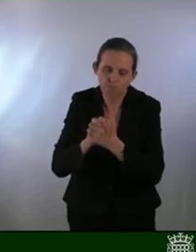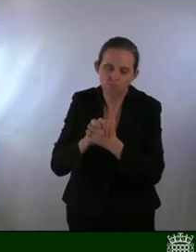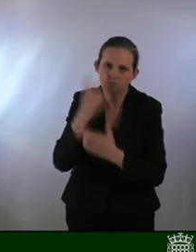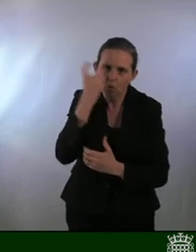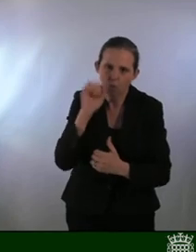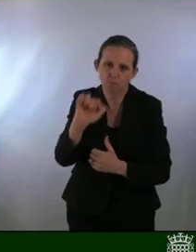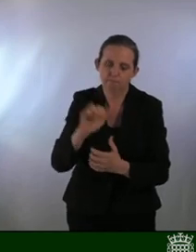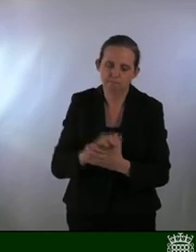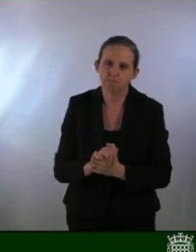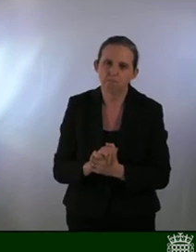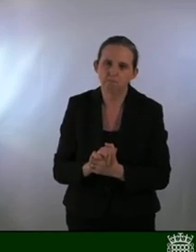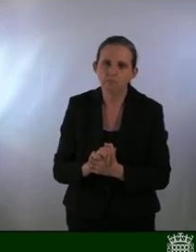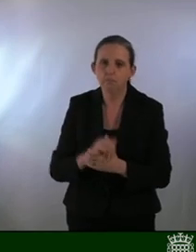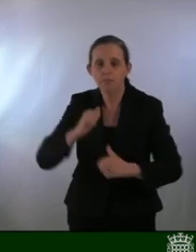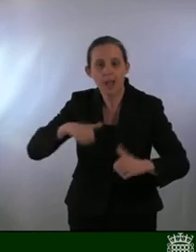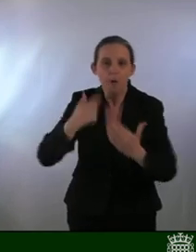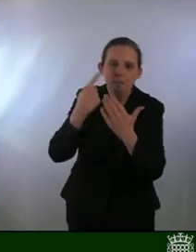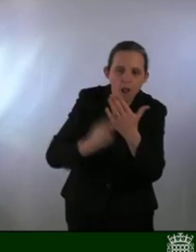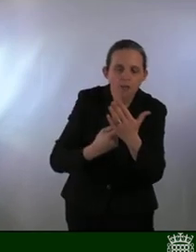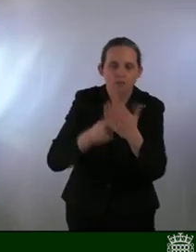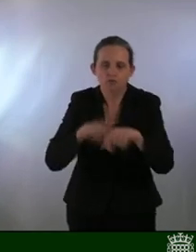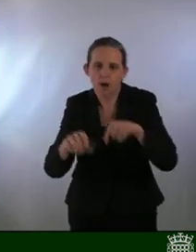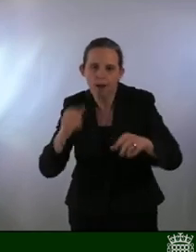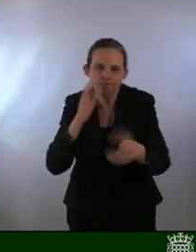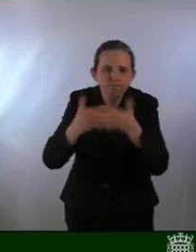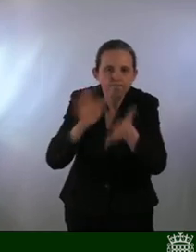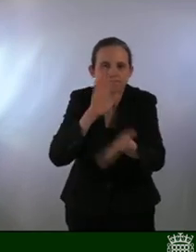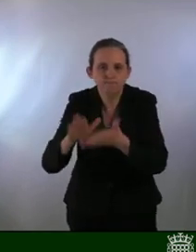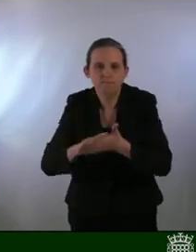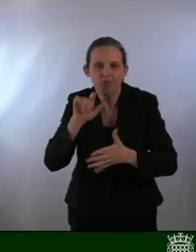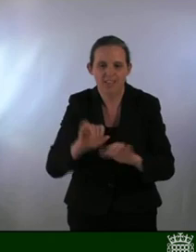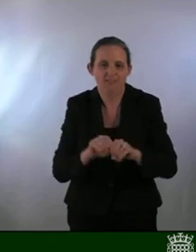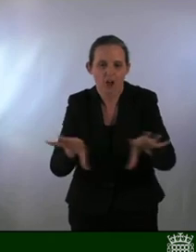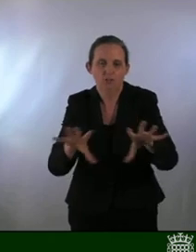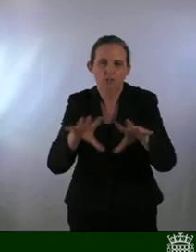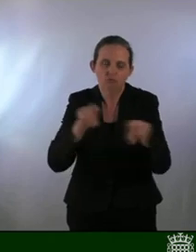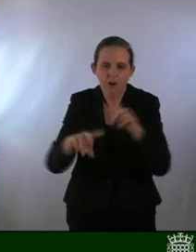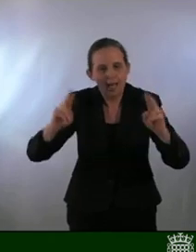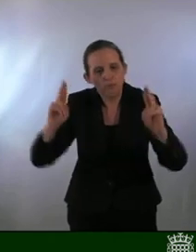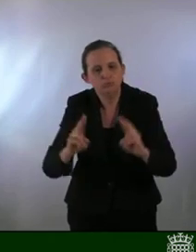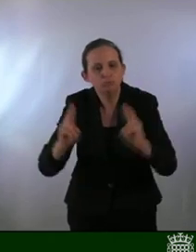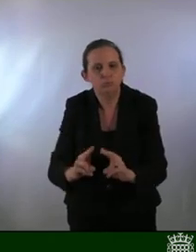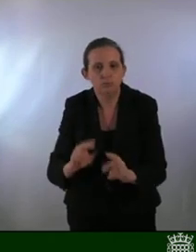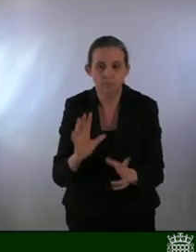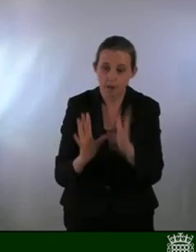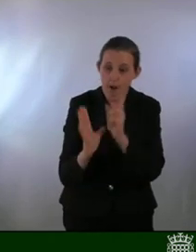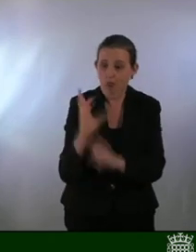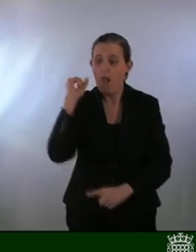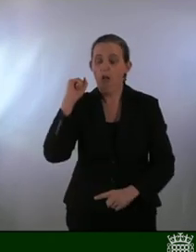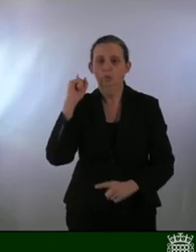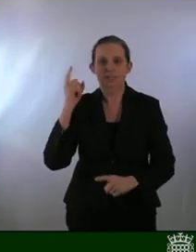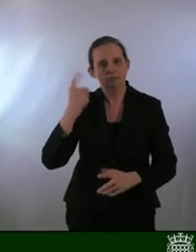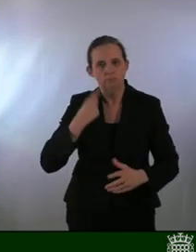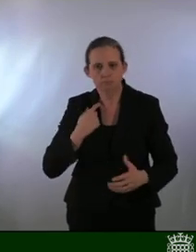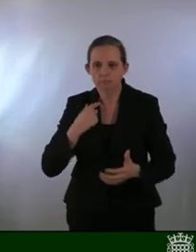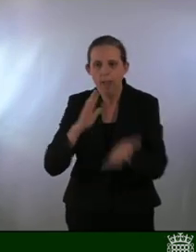Our policy is to fight this virus with everything we've got. Last week, my right honourable friend, the Chancellor,